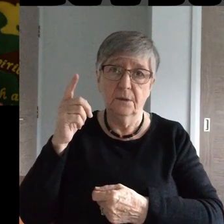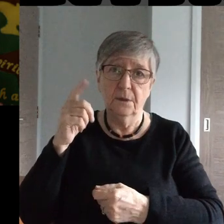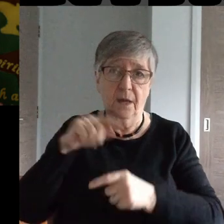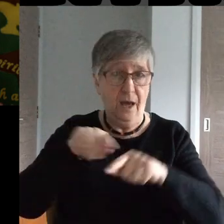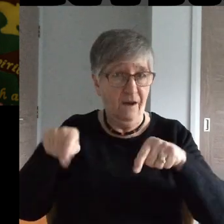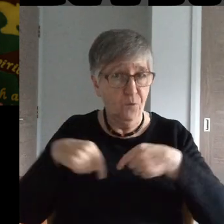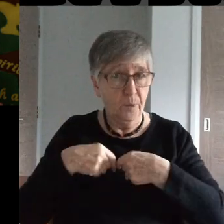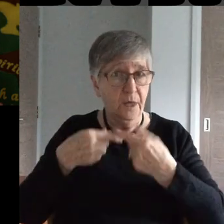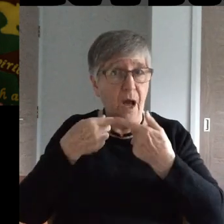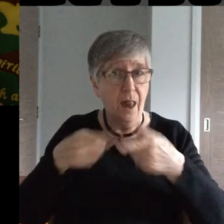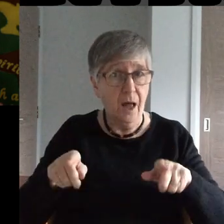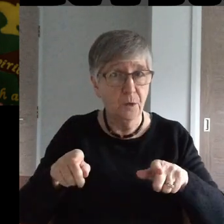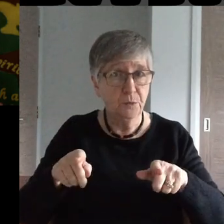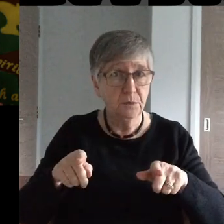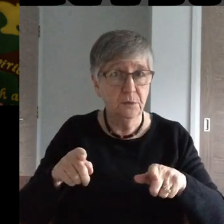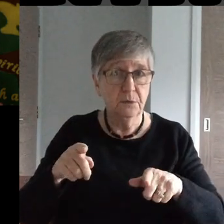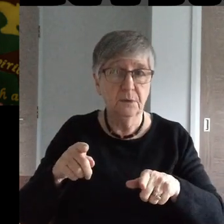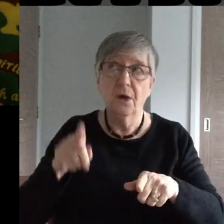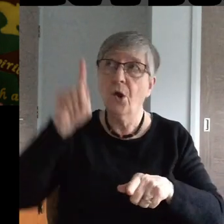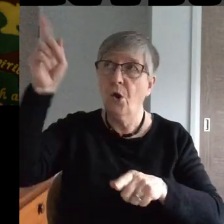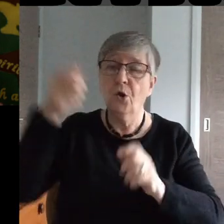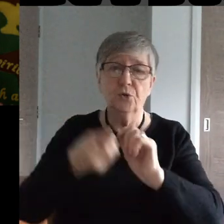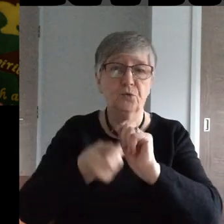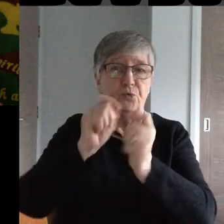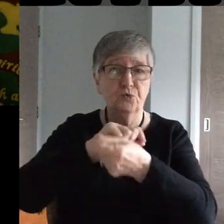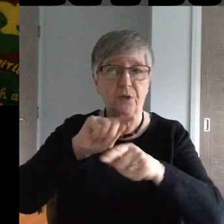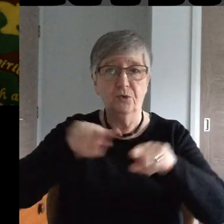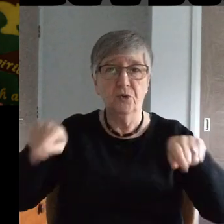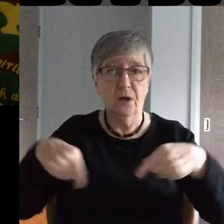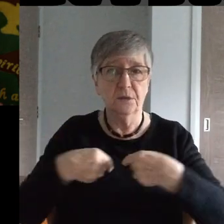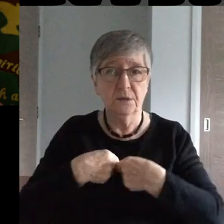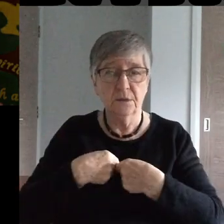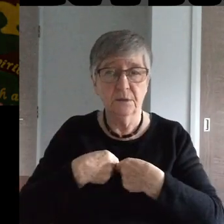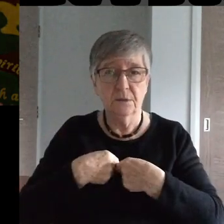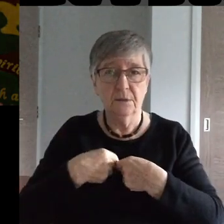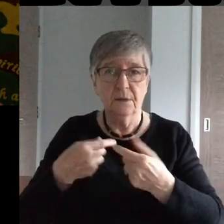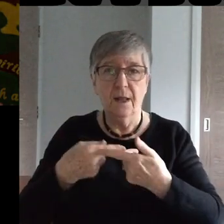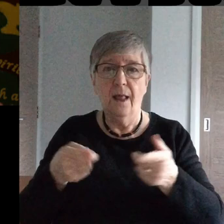have we allowed ourselves to be shaped by him? Let's pray.